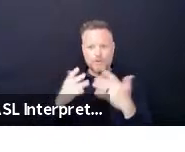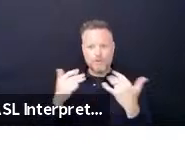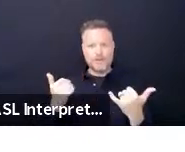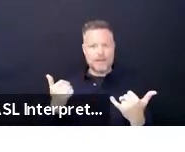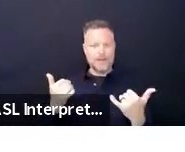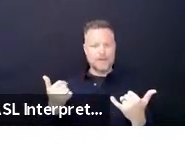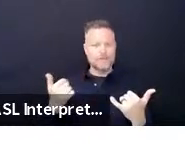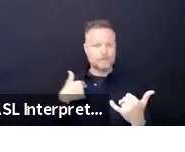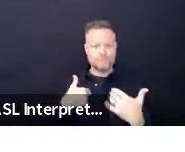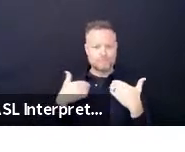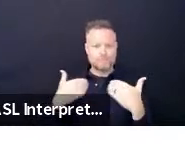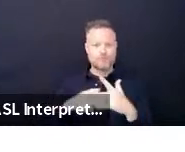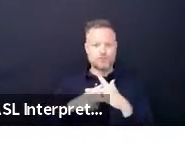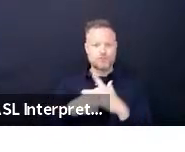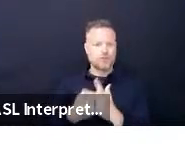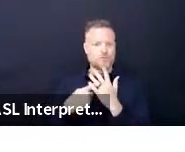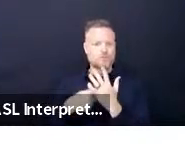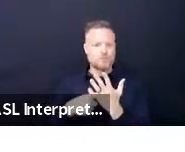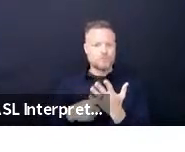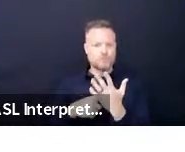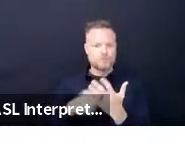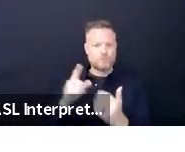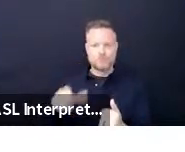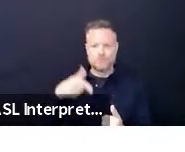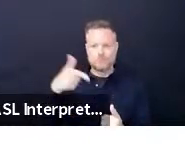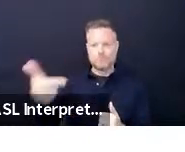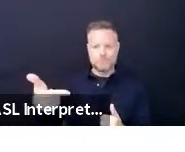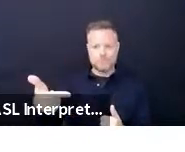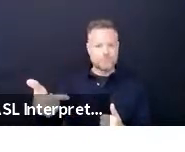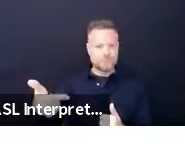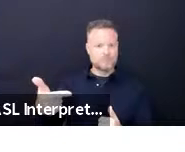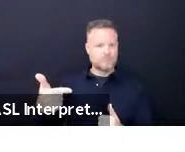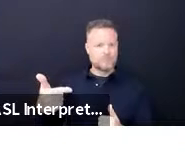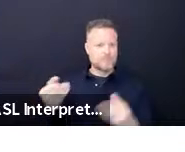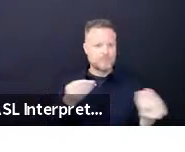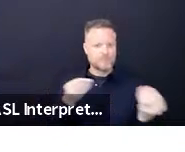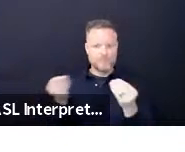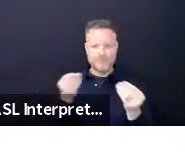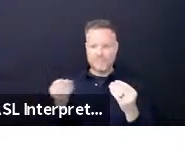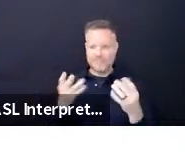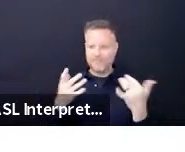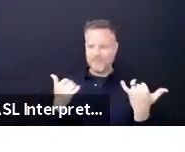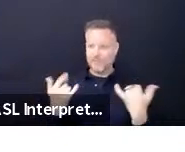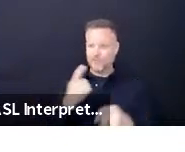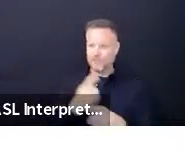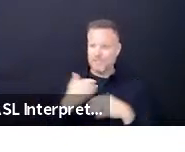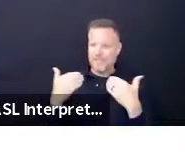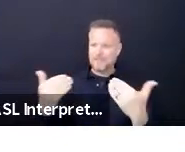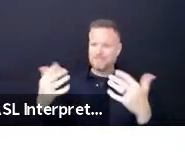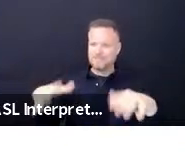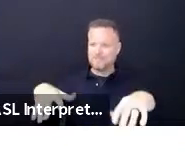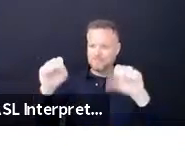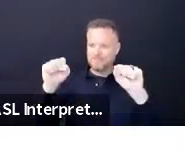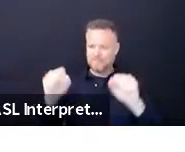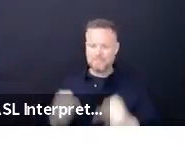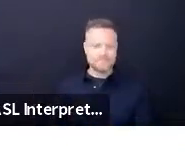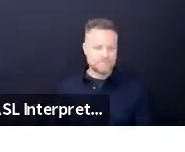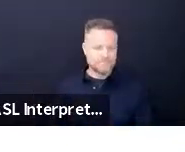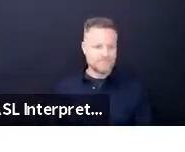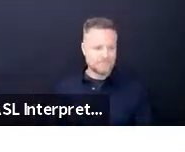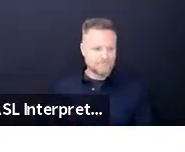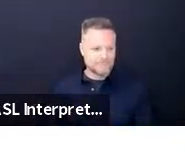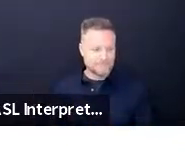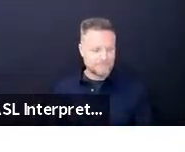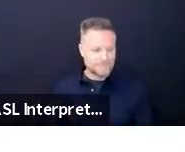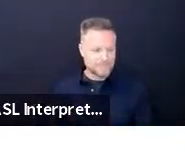our discussion and I'll turn the floor over to our KU facilitators, Vicki and Shirley. Thank you, Dr. Vicki, if